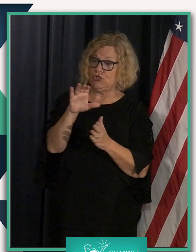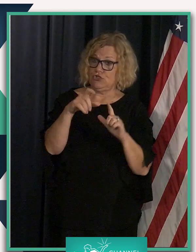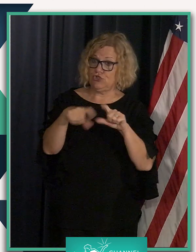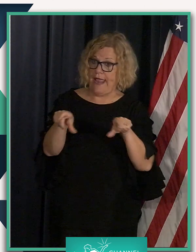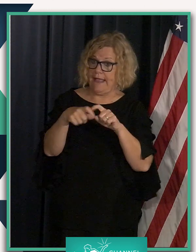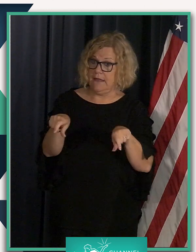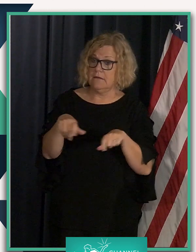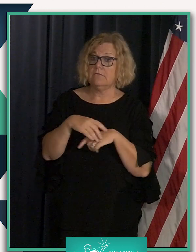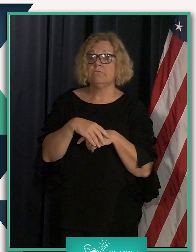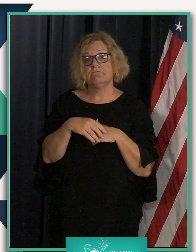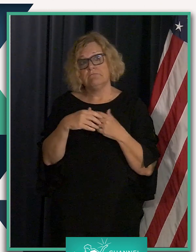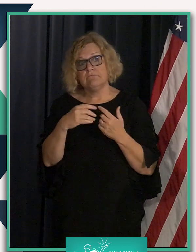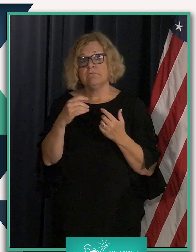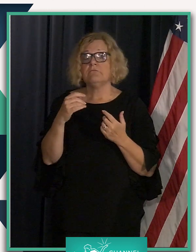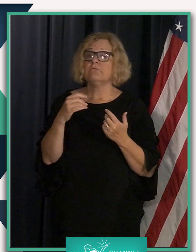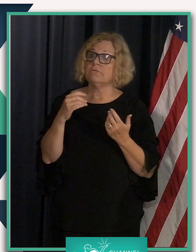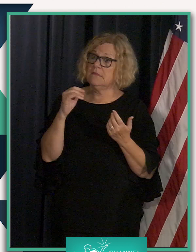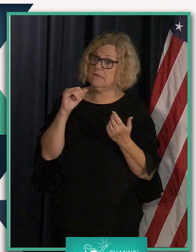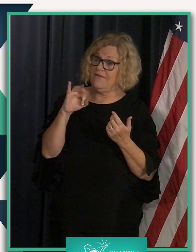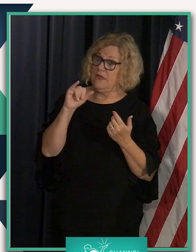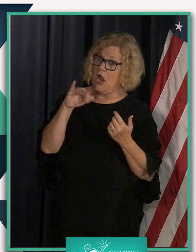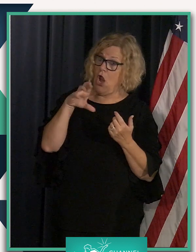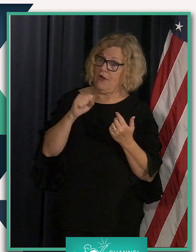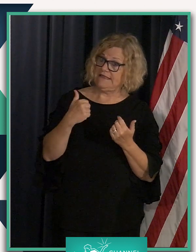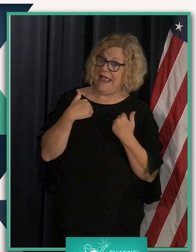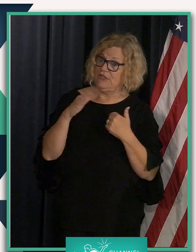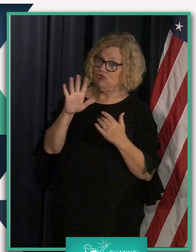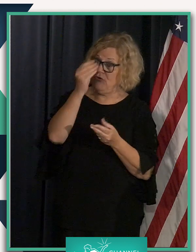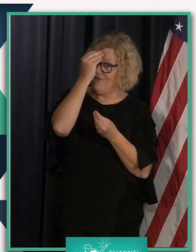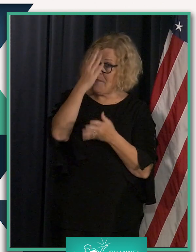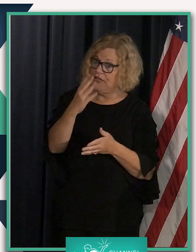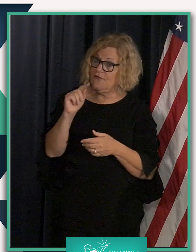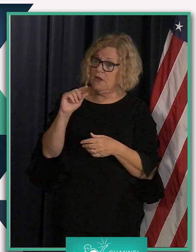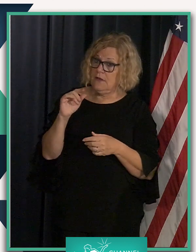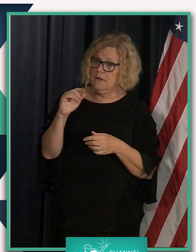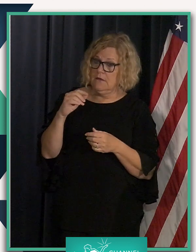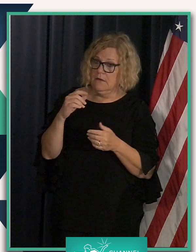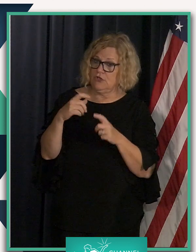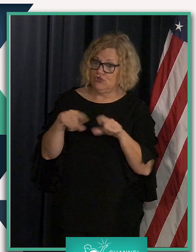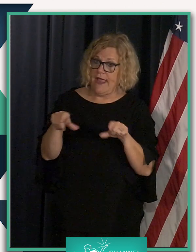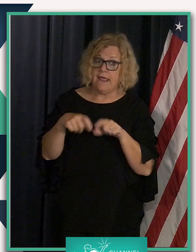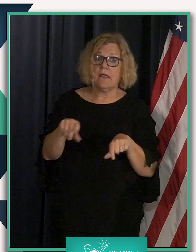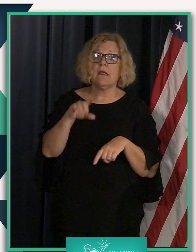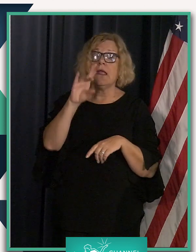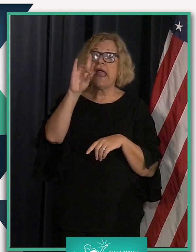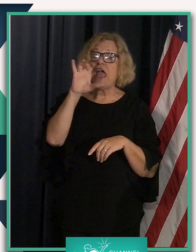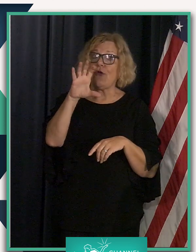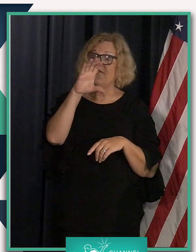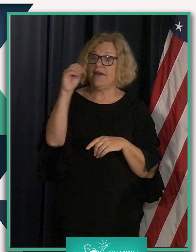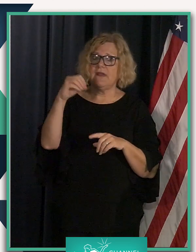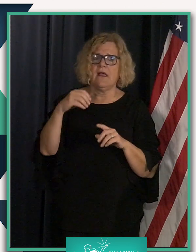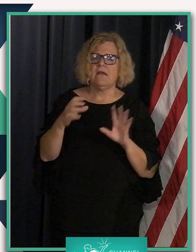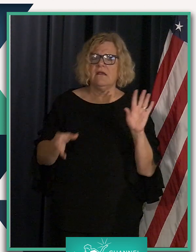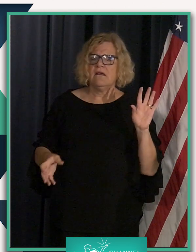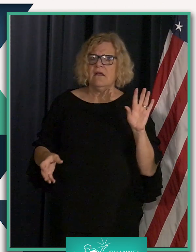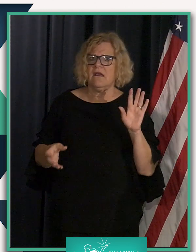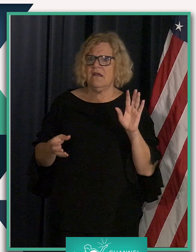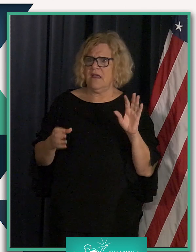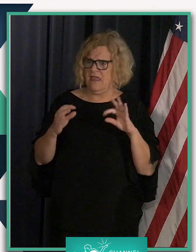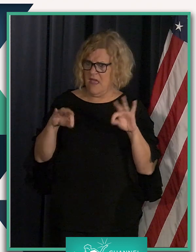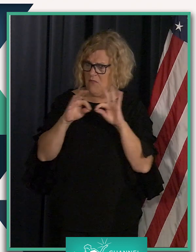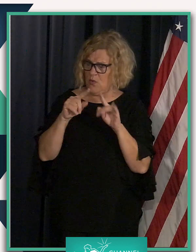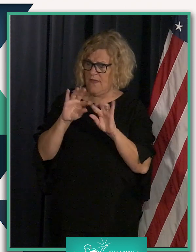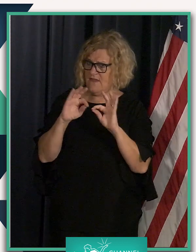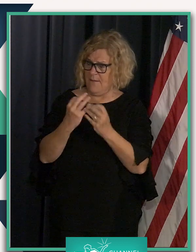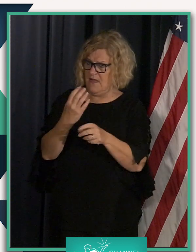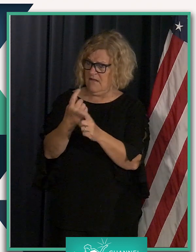checking account, assuming that the IRS has your information. And then you'll get $850. How much would this matter to a family?